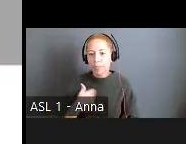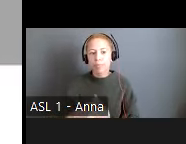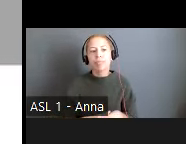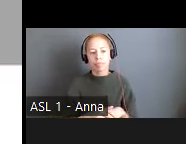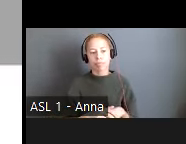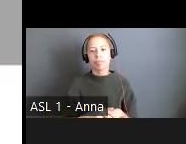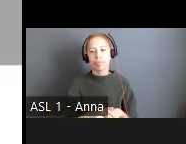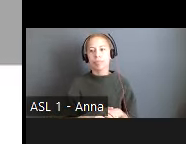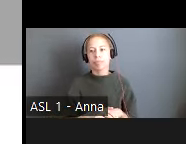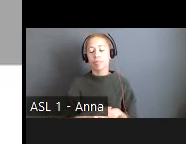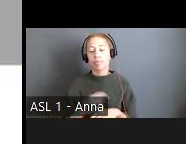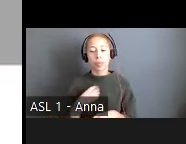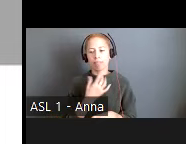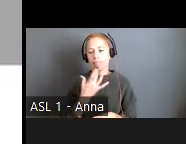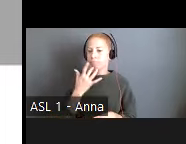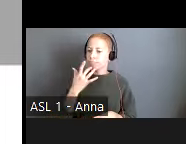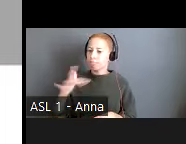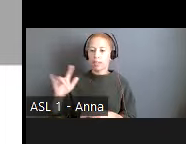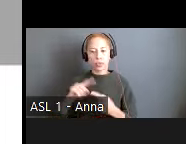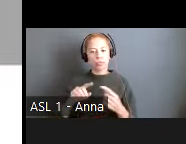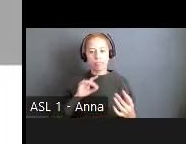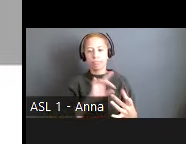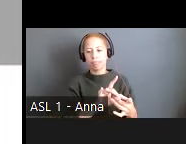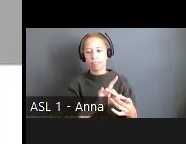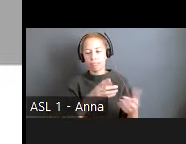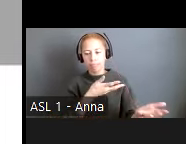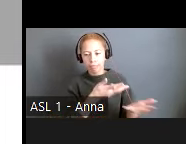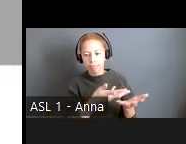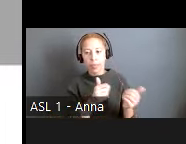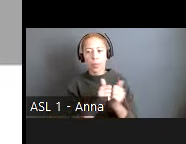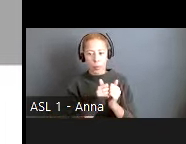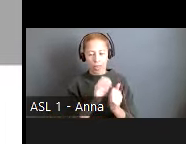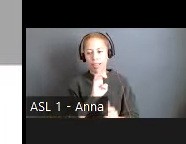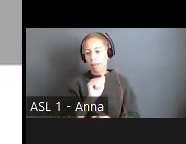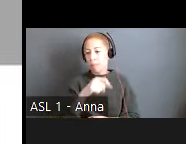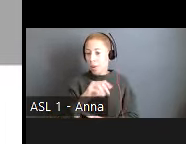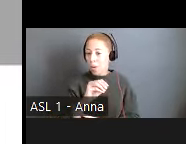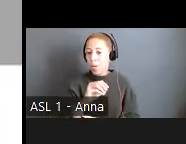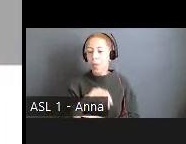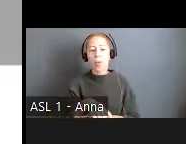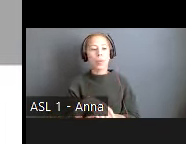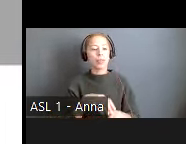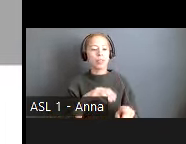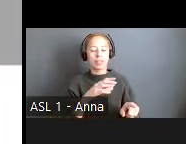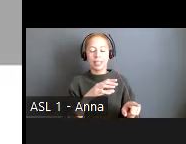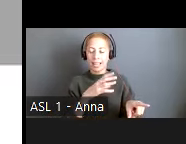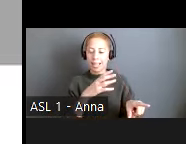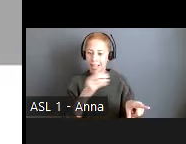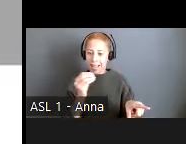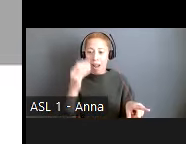close partnership with the Alzheimer Society of Ontario and Elder Abuse Prevention Ontario, two of my